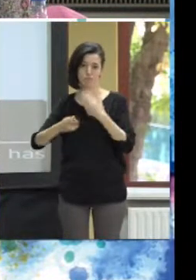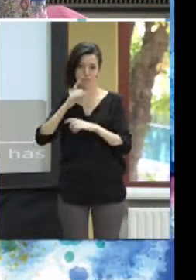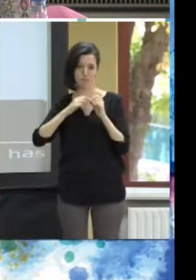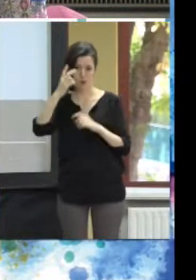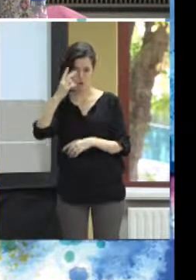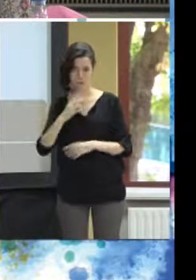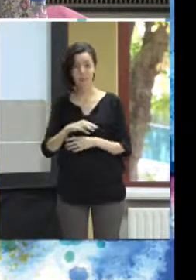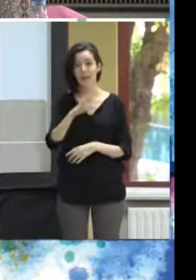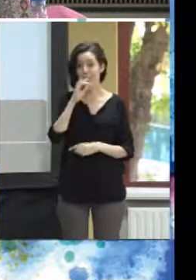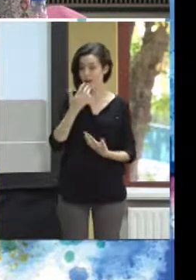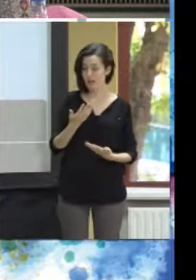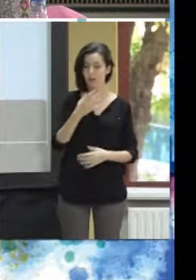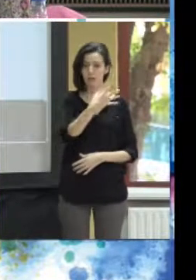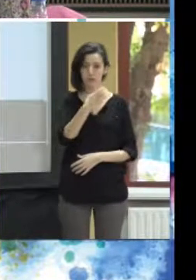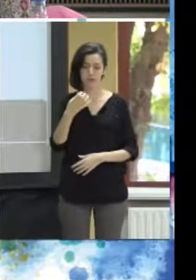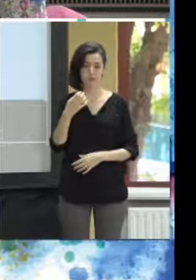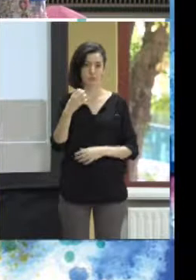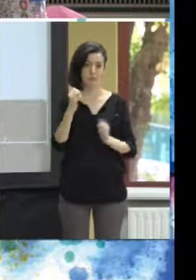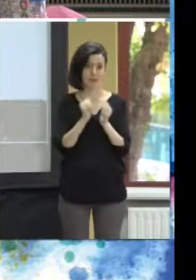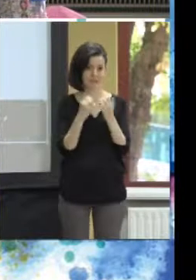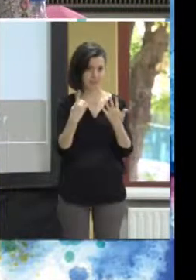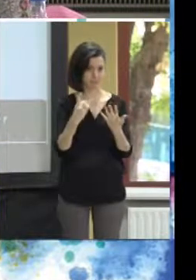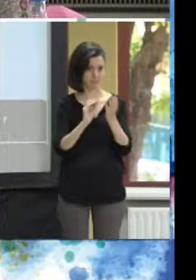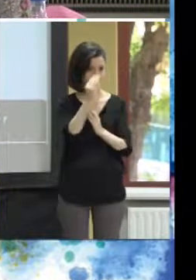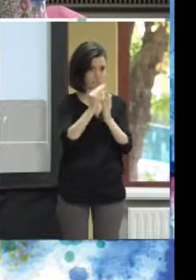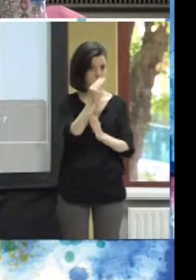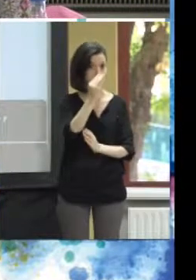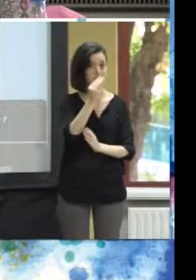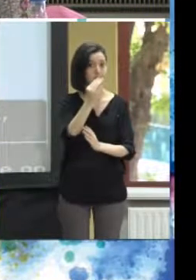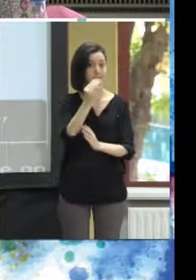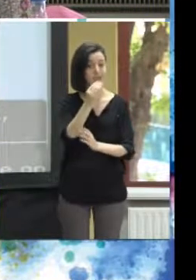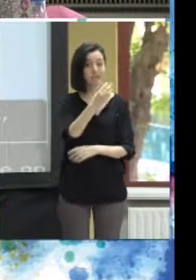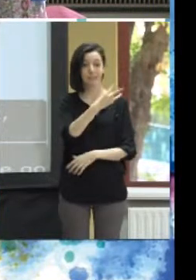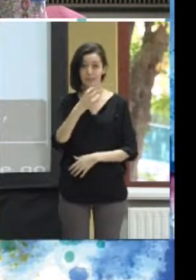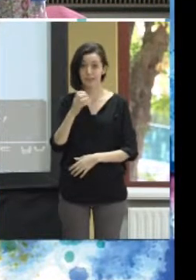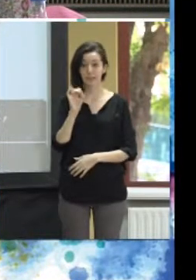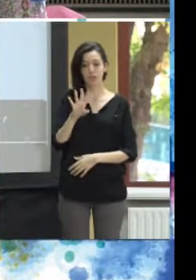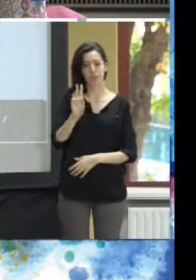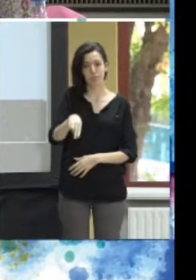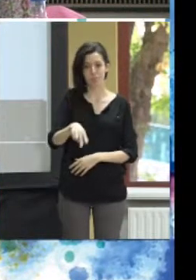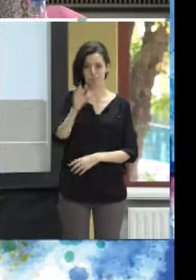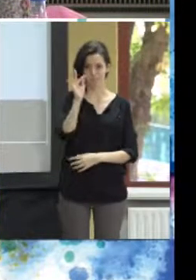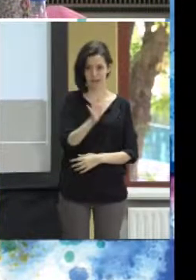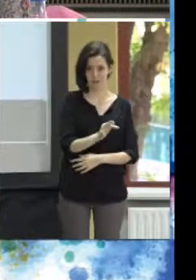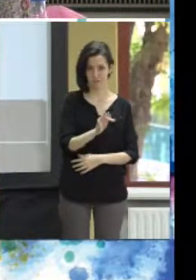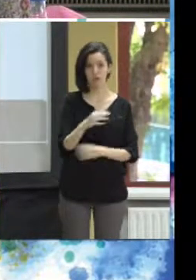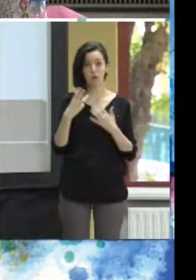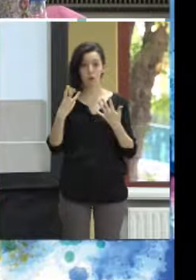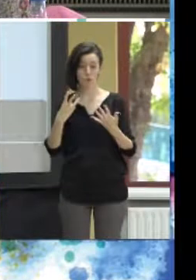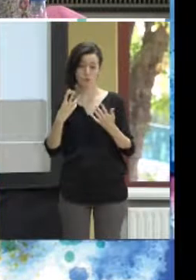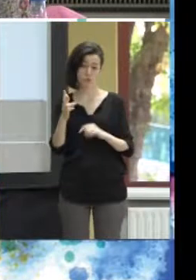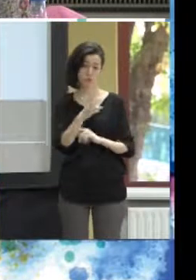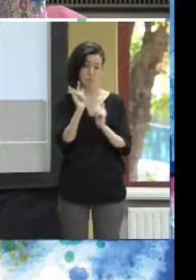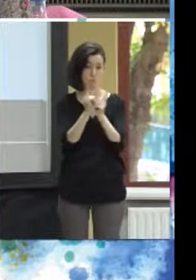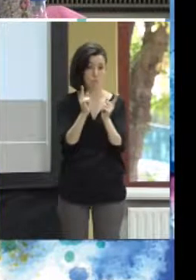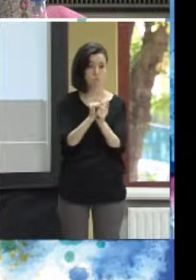got 426 productions, out of which 314 are films. We've got 8 short